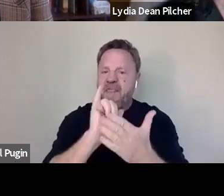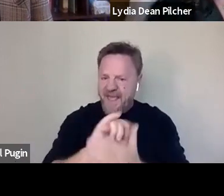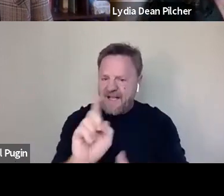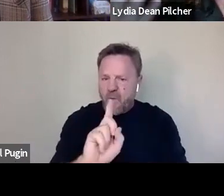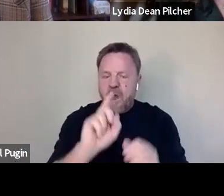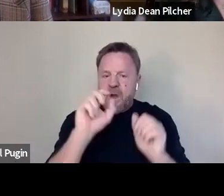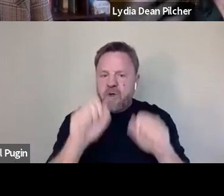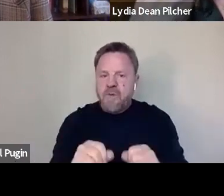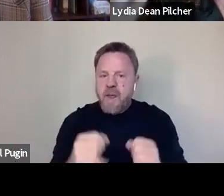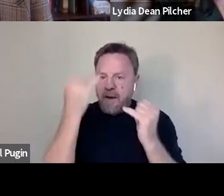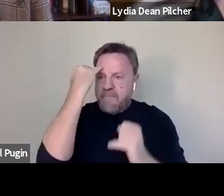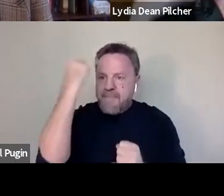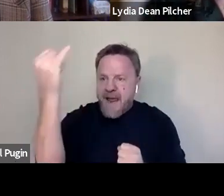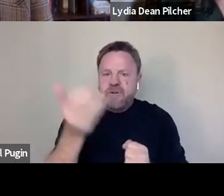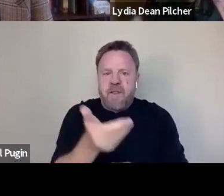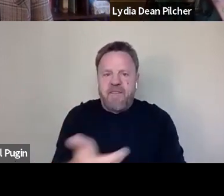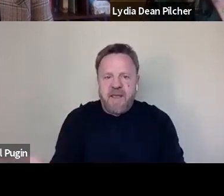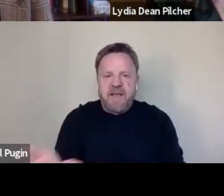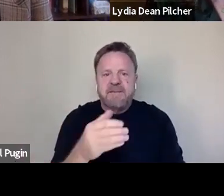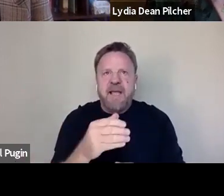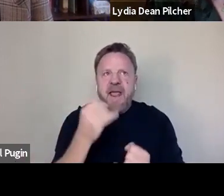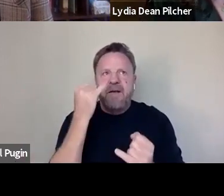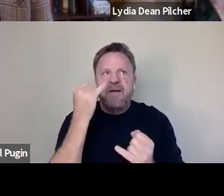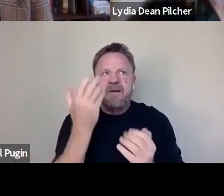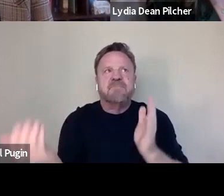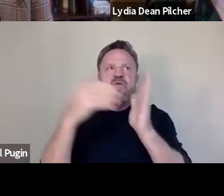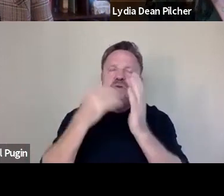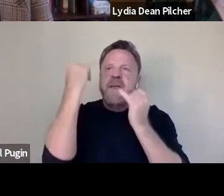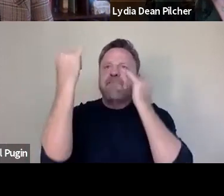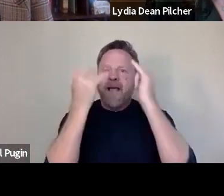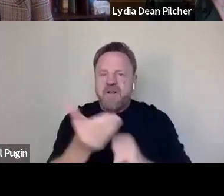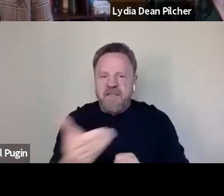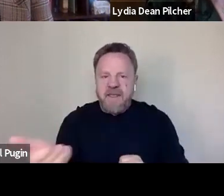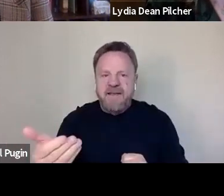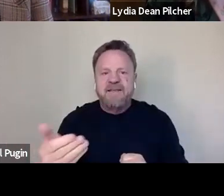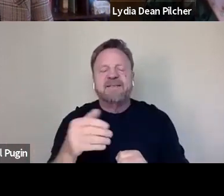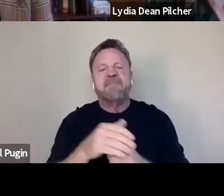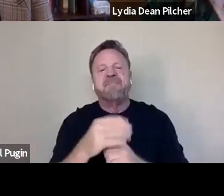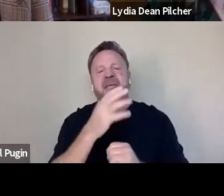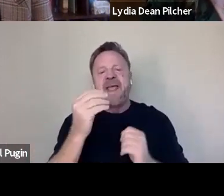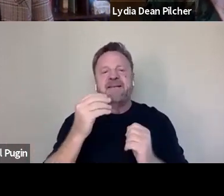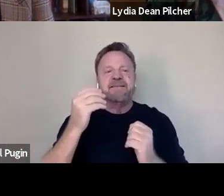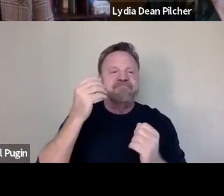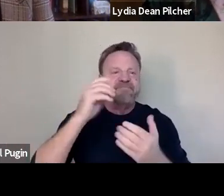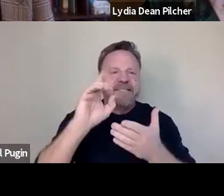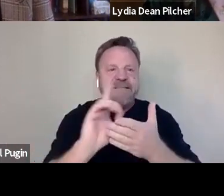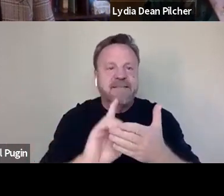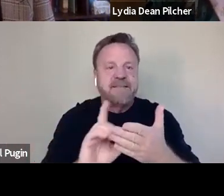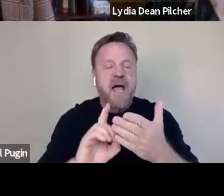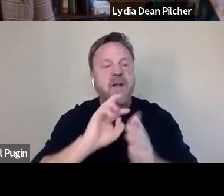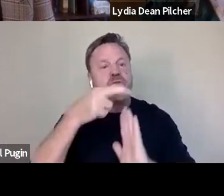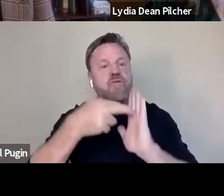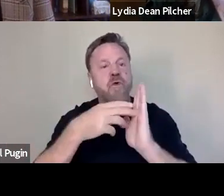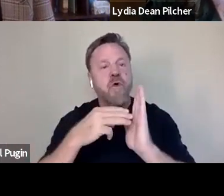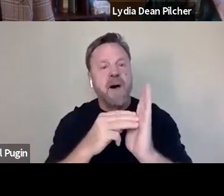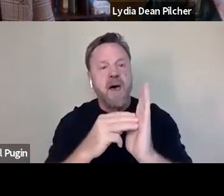can imagine things, and you reimagine things, and design worlds, and design role models.